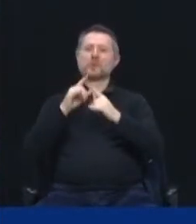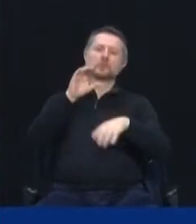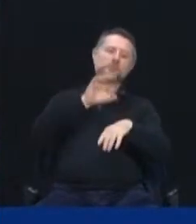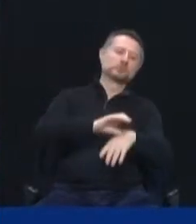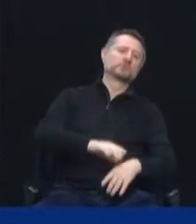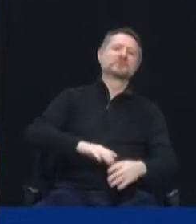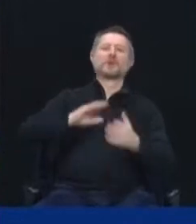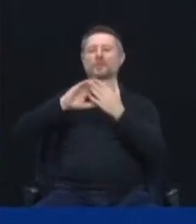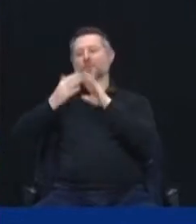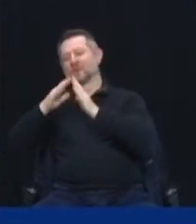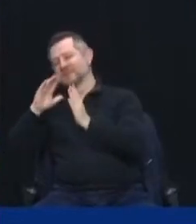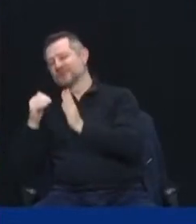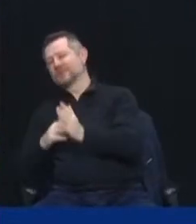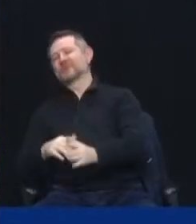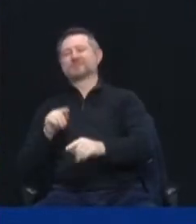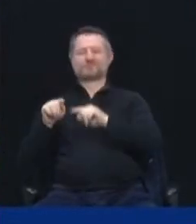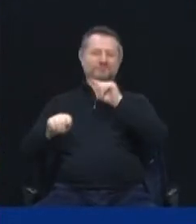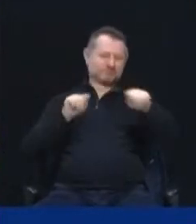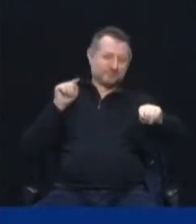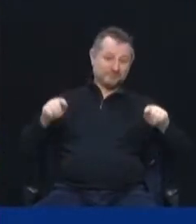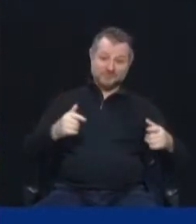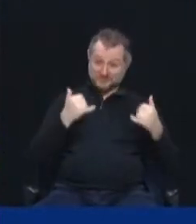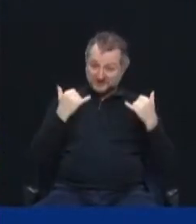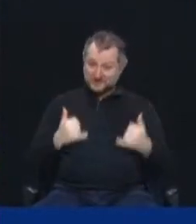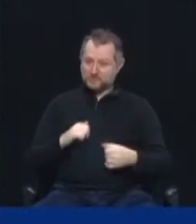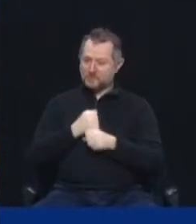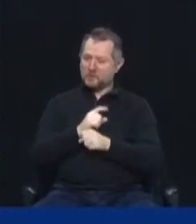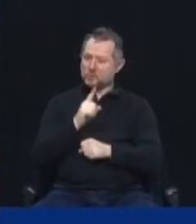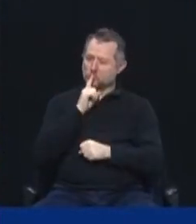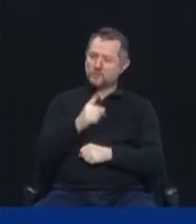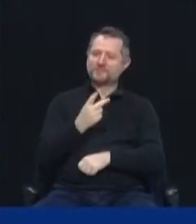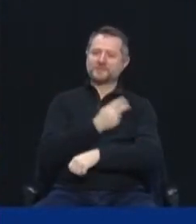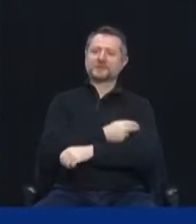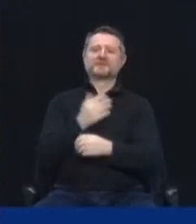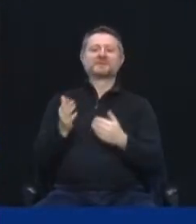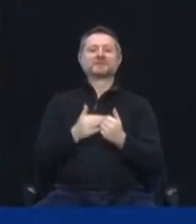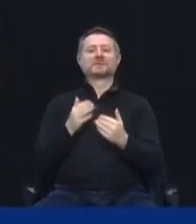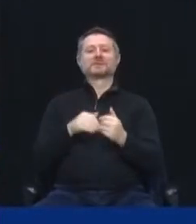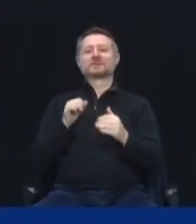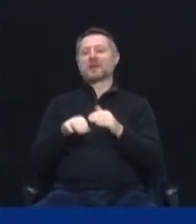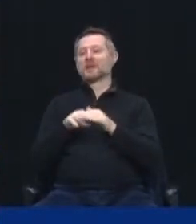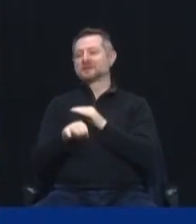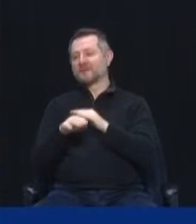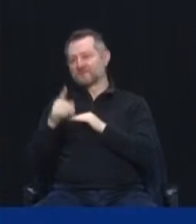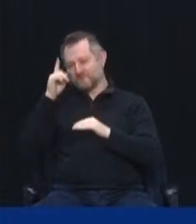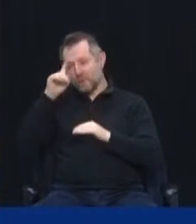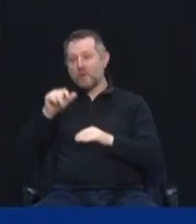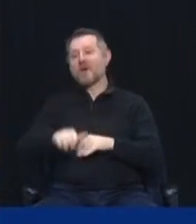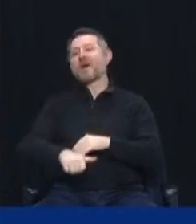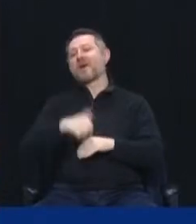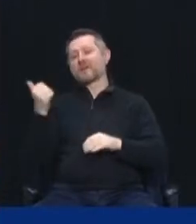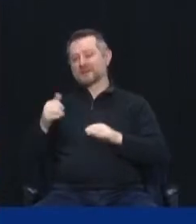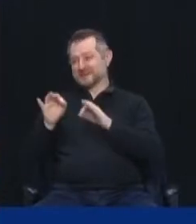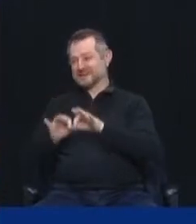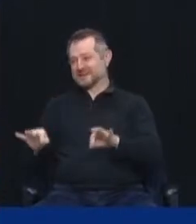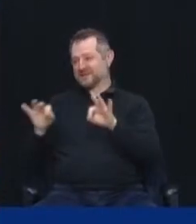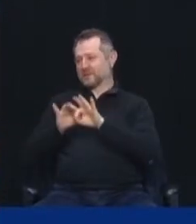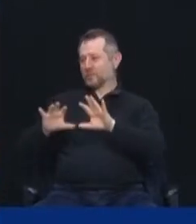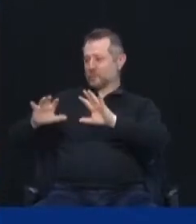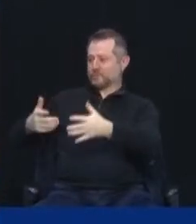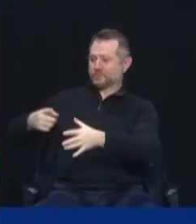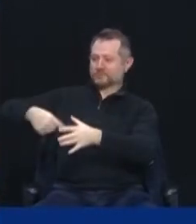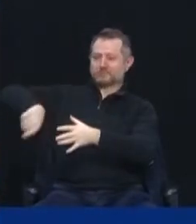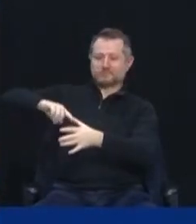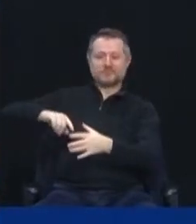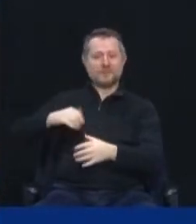centers. Now he is making sure the vaccine is easily accessible for another essential population. My grandfather